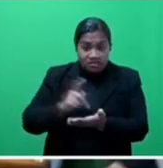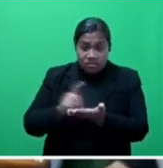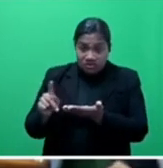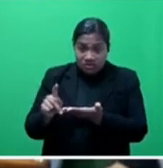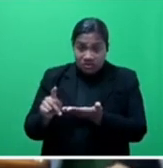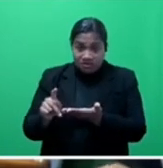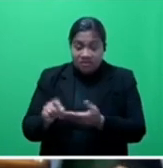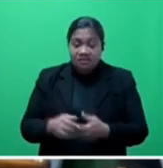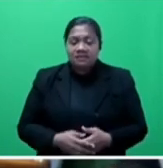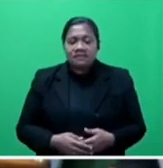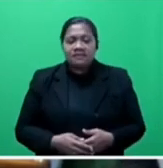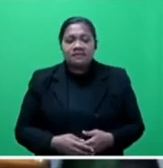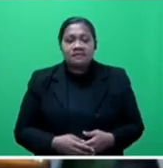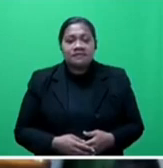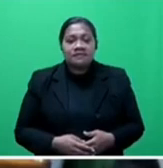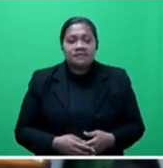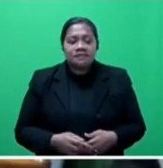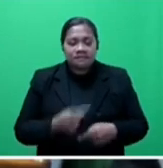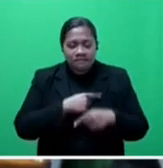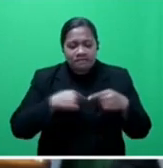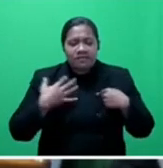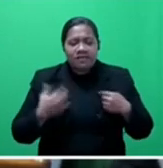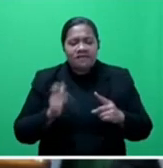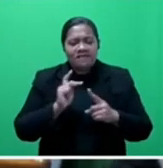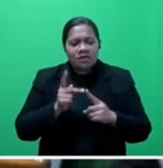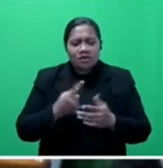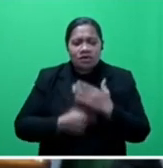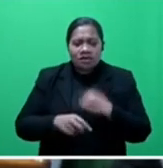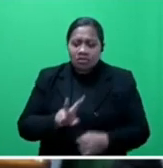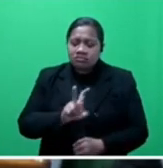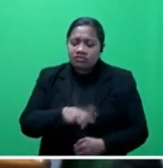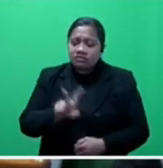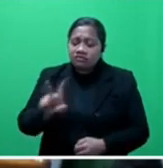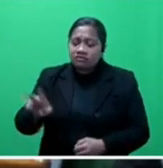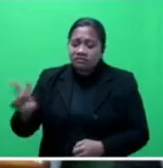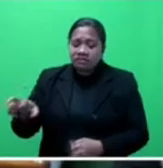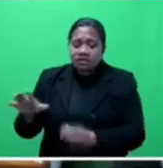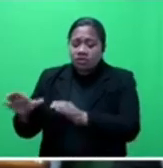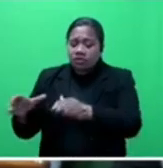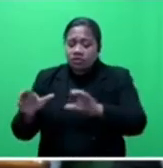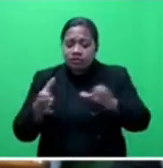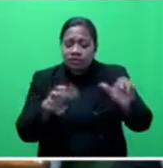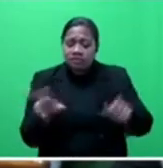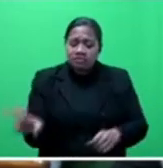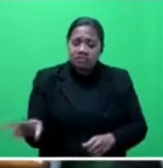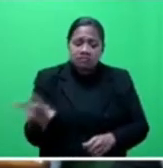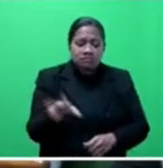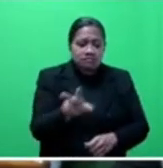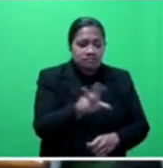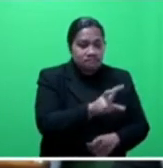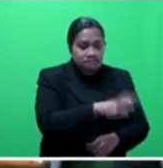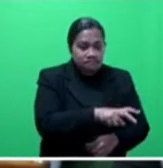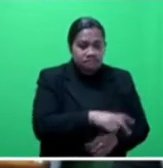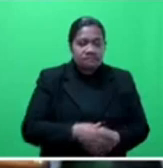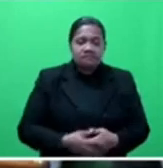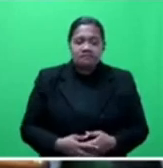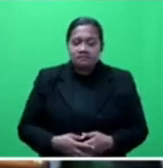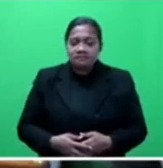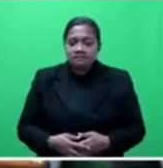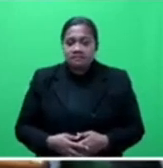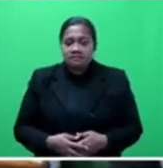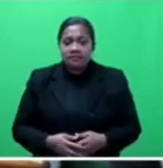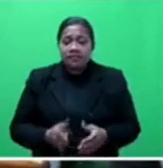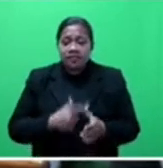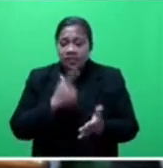Mr. Speaker, we have politicians jumping around from party to party. As someone who has lived life to the full and witnessed a lot